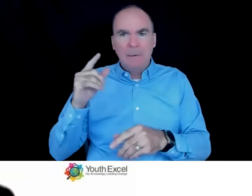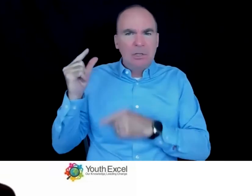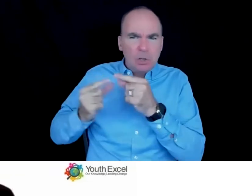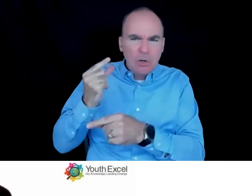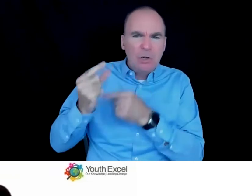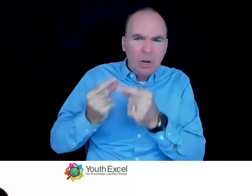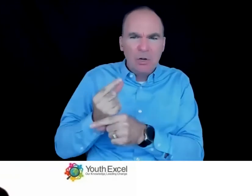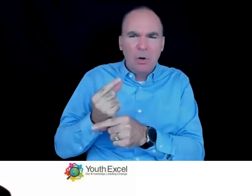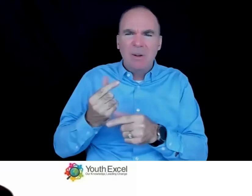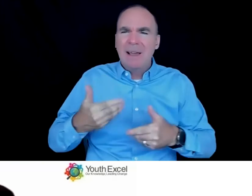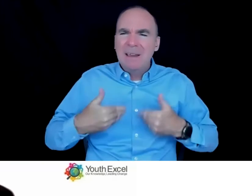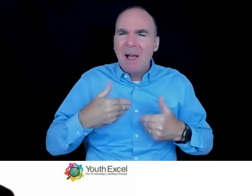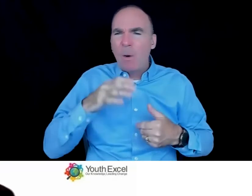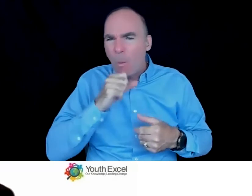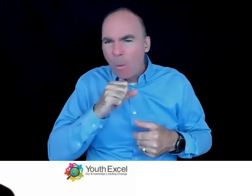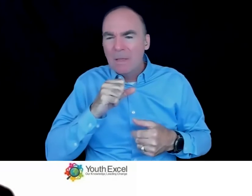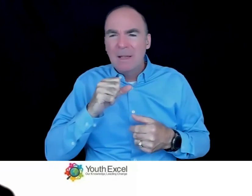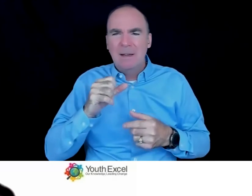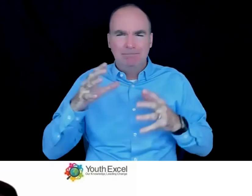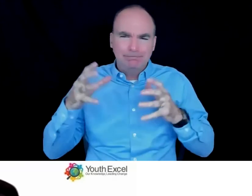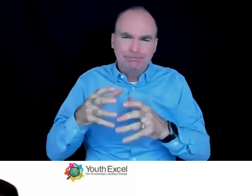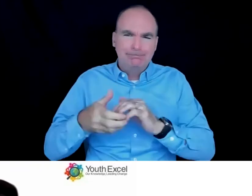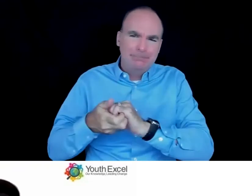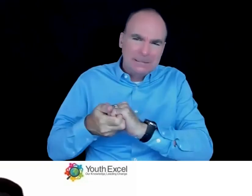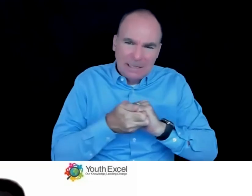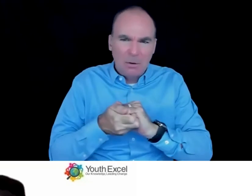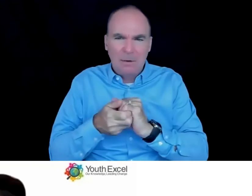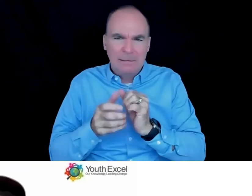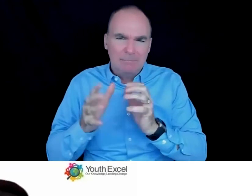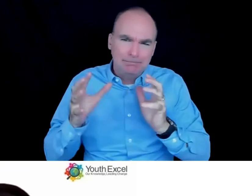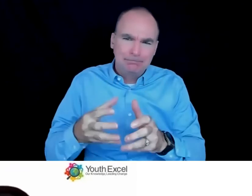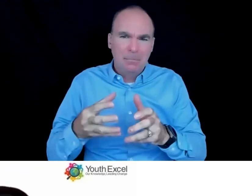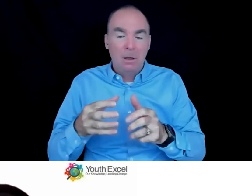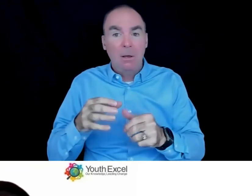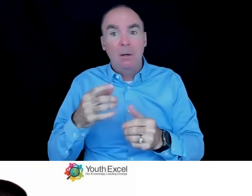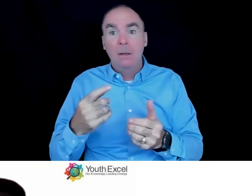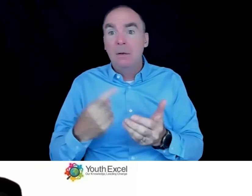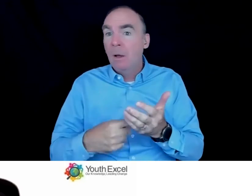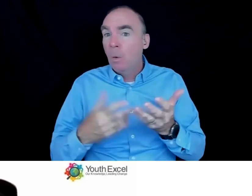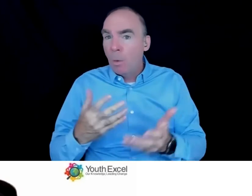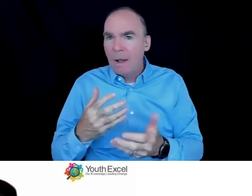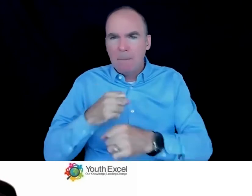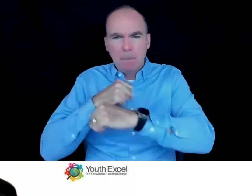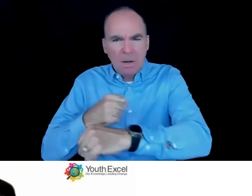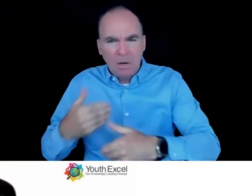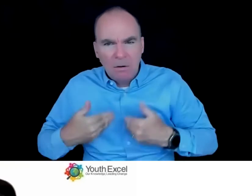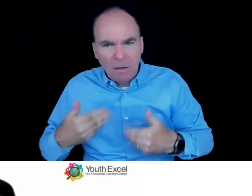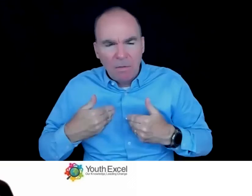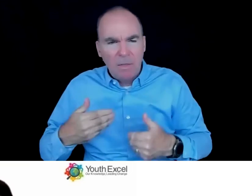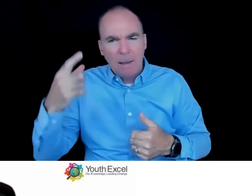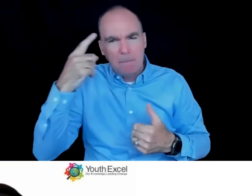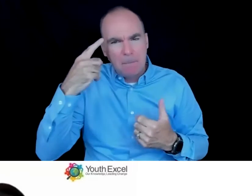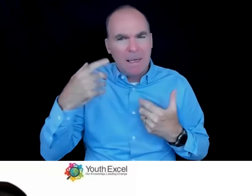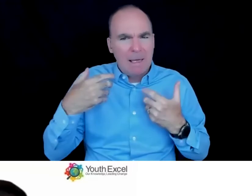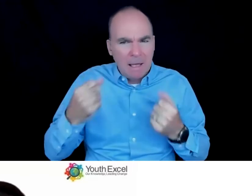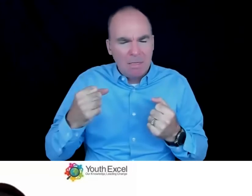solidarity. And we've been looking at how having safe spaces, protection for young people, mental well-being, and addressing power